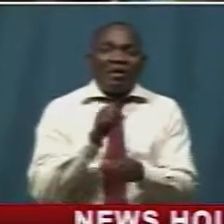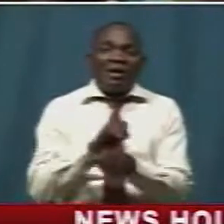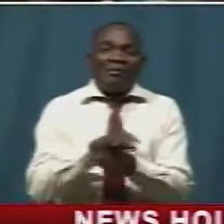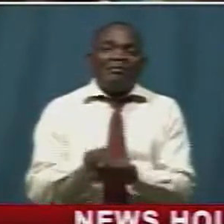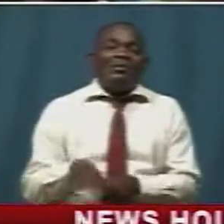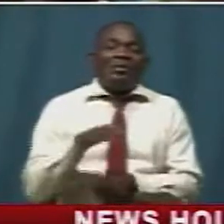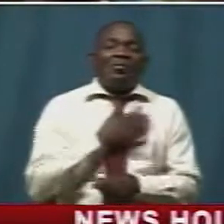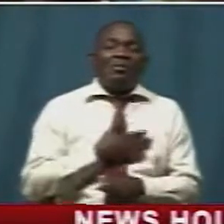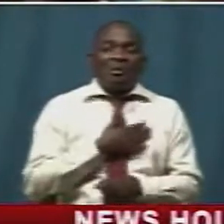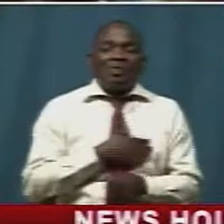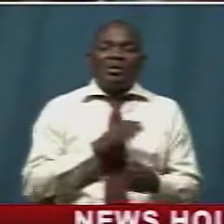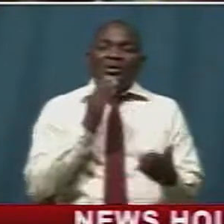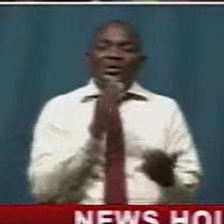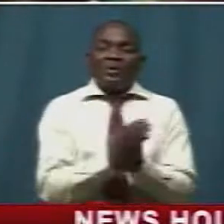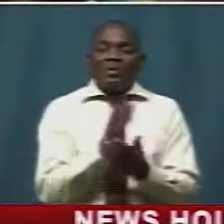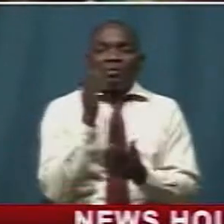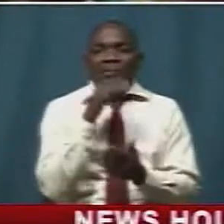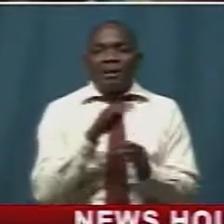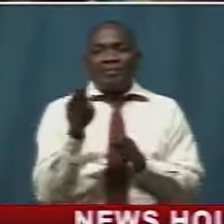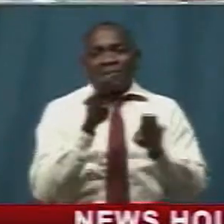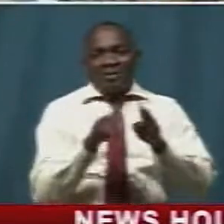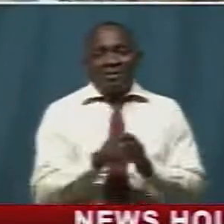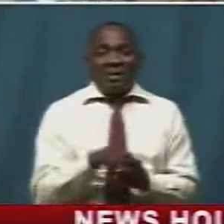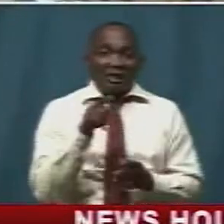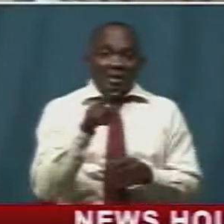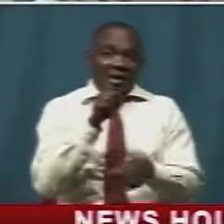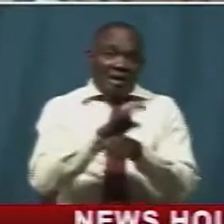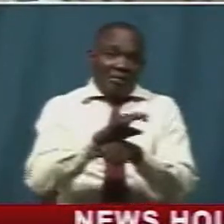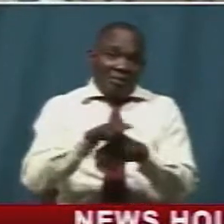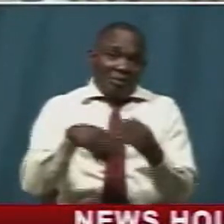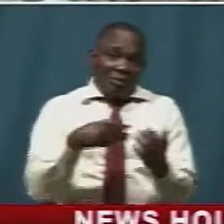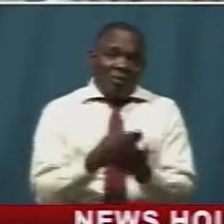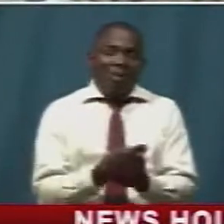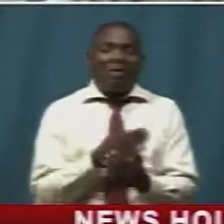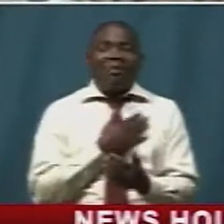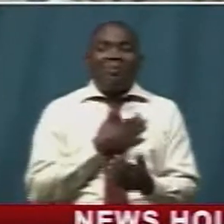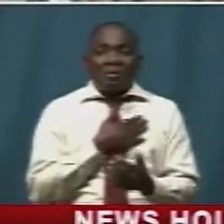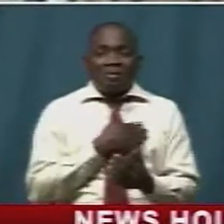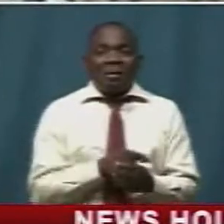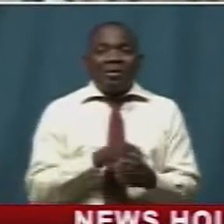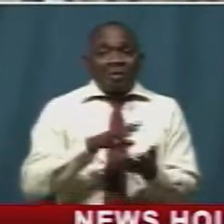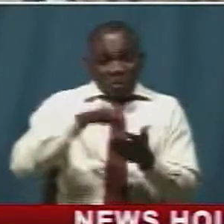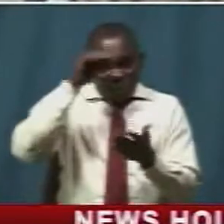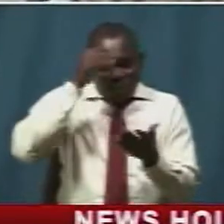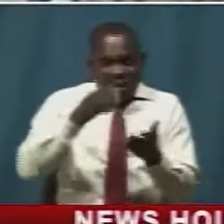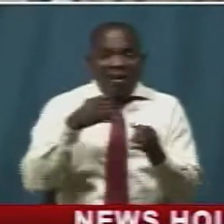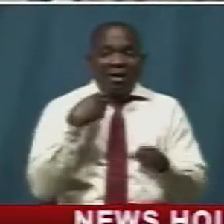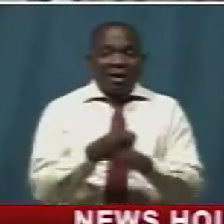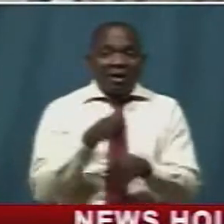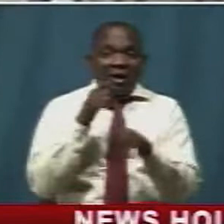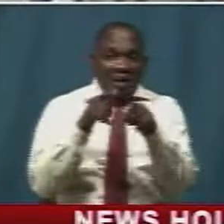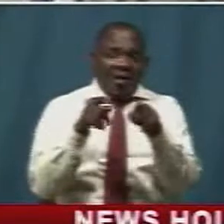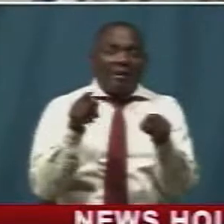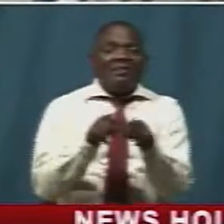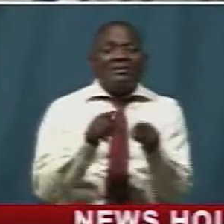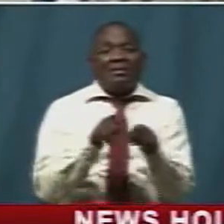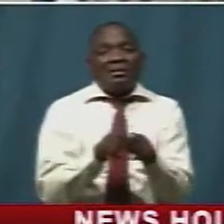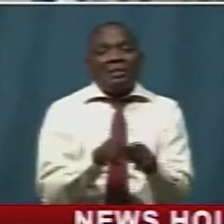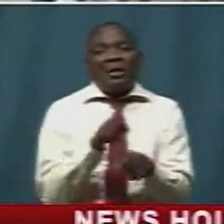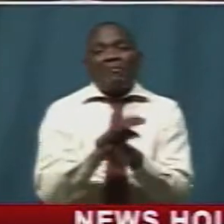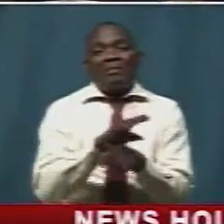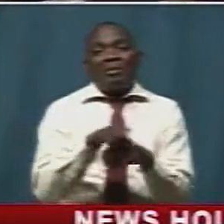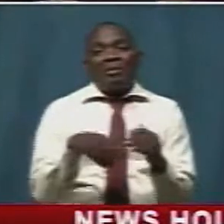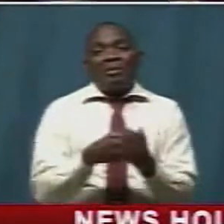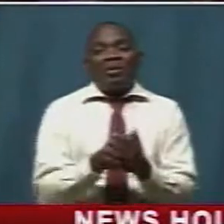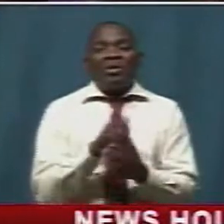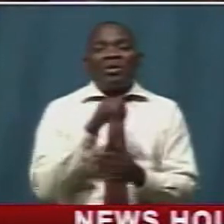them to refrain from immoral behavior. She urged them to make the best of their youth. Professor Naana Jane Opoku-Agyemang advised them